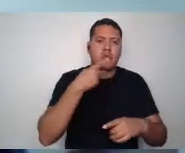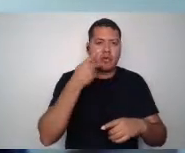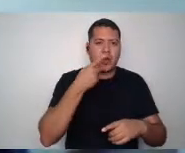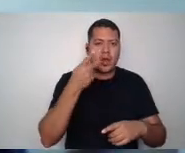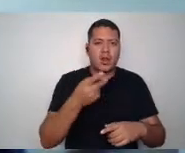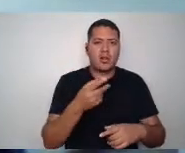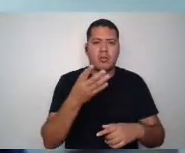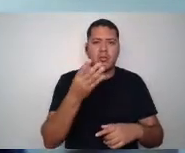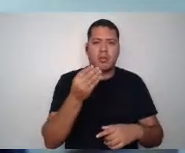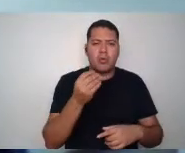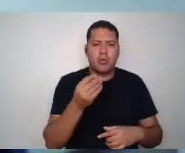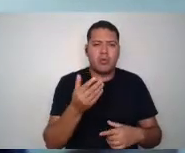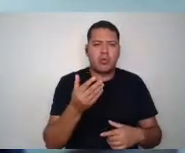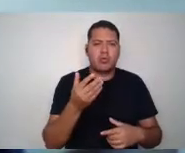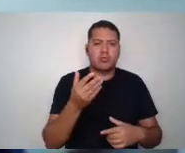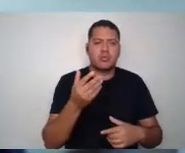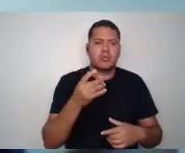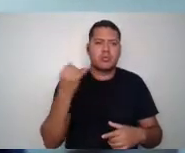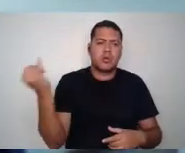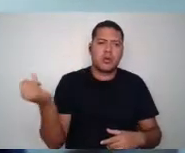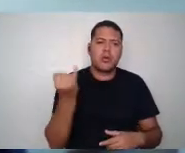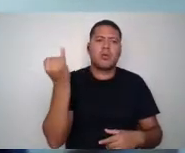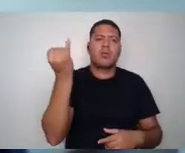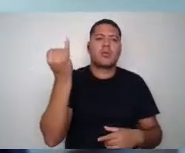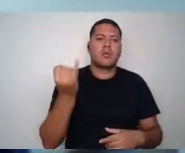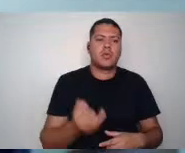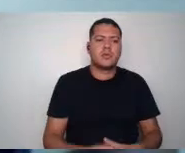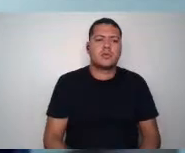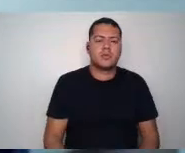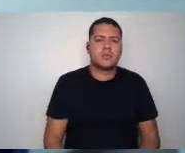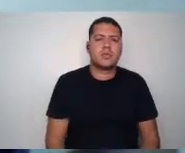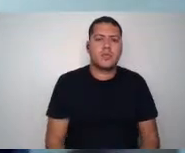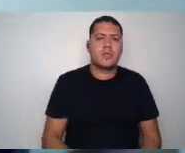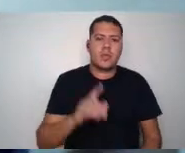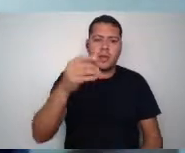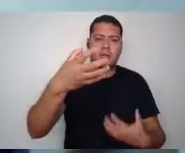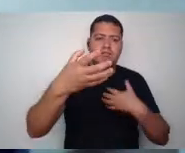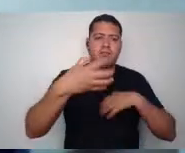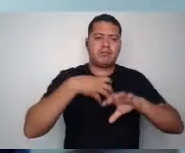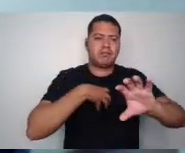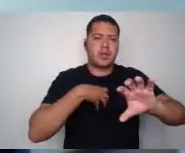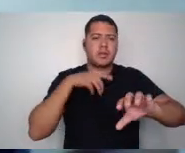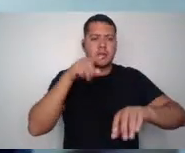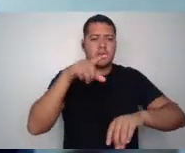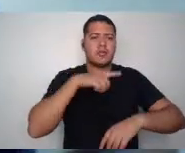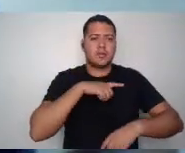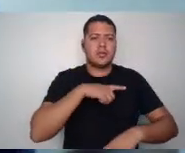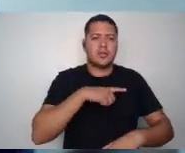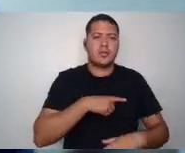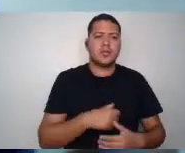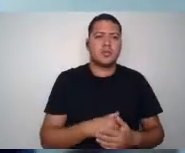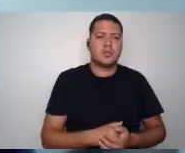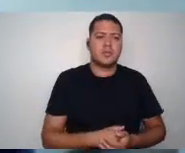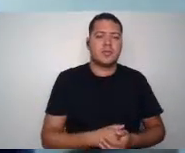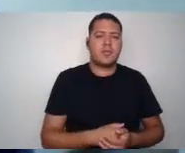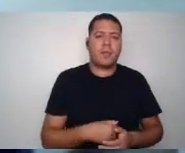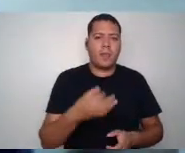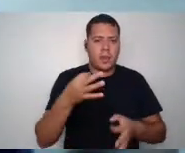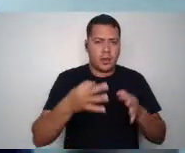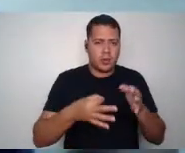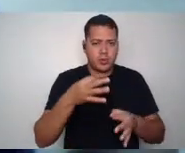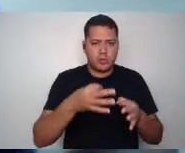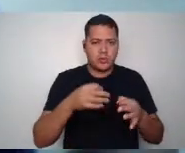We know that you are busy and have to go now, but I would like to thank you for your important speech, and this